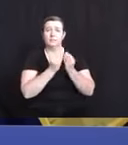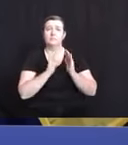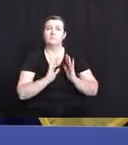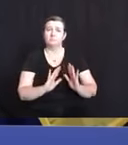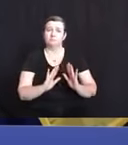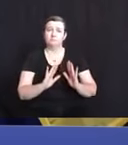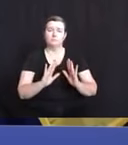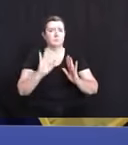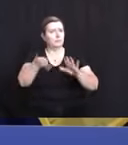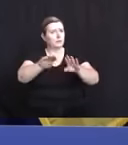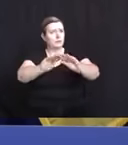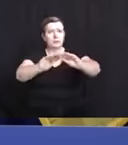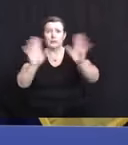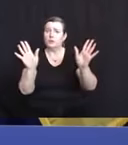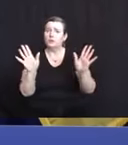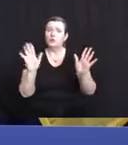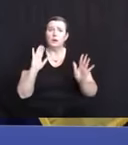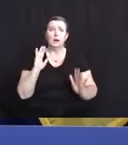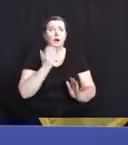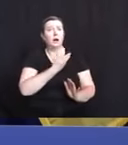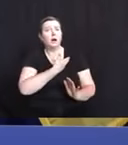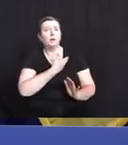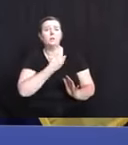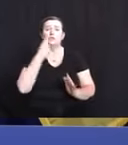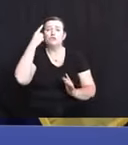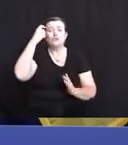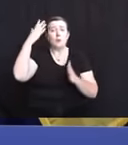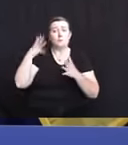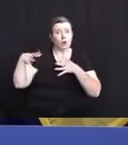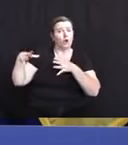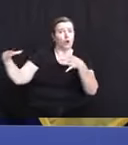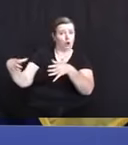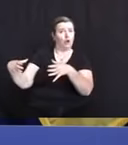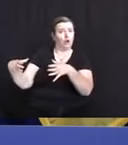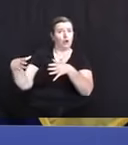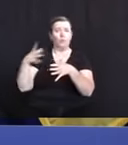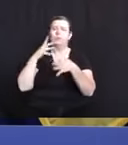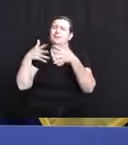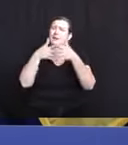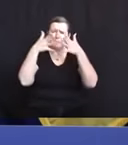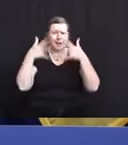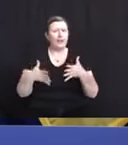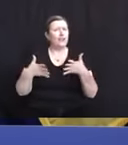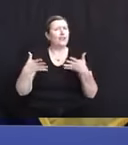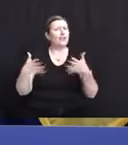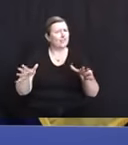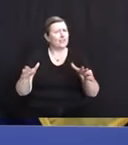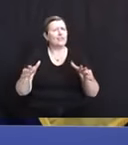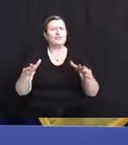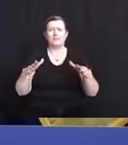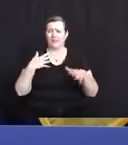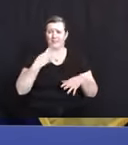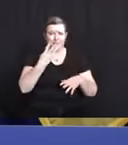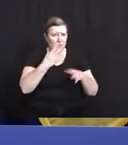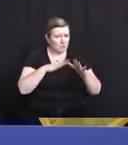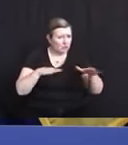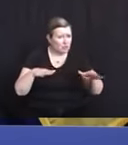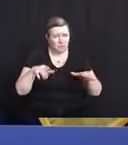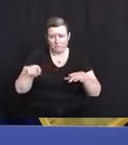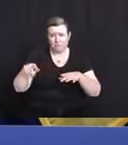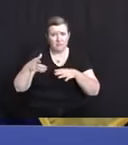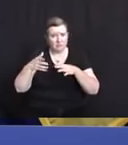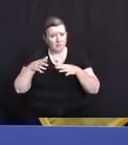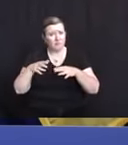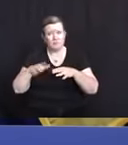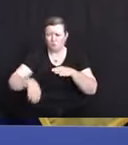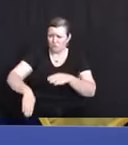Our dreamers, as we've said many times, are every bit as American as our four kids. They grew up here, they were educated